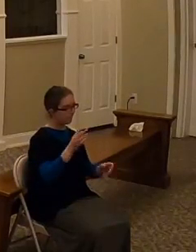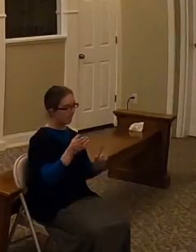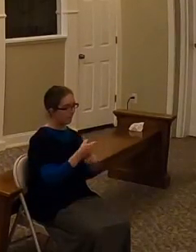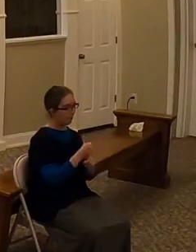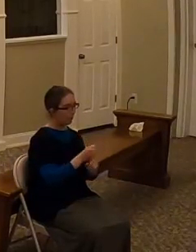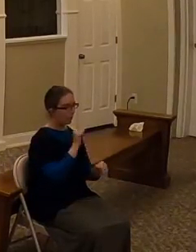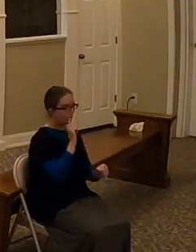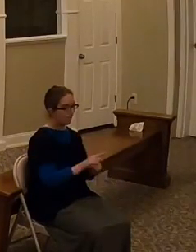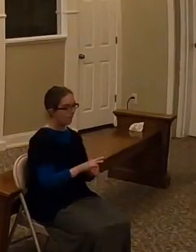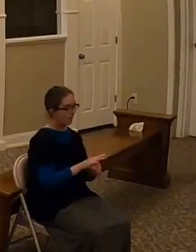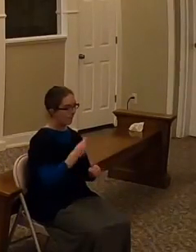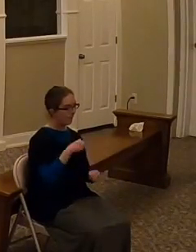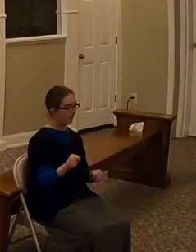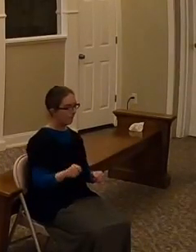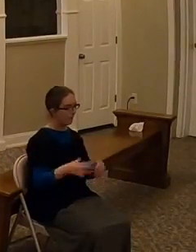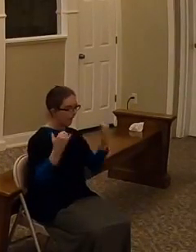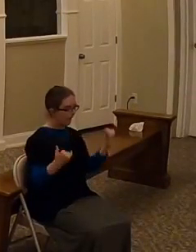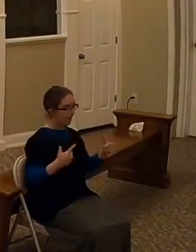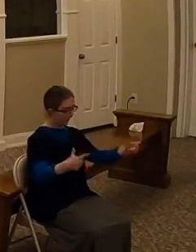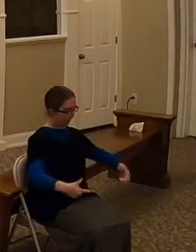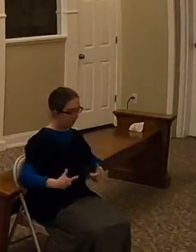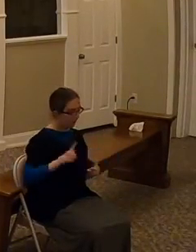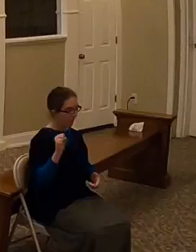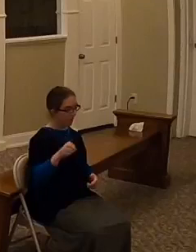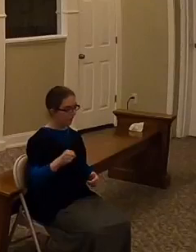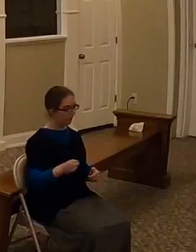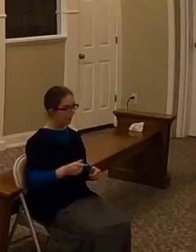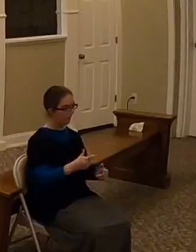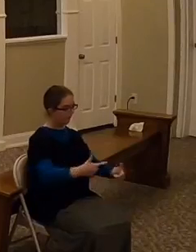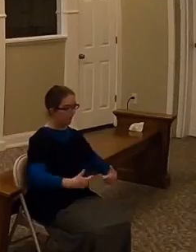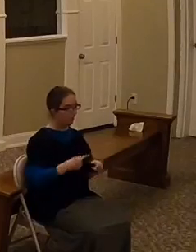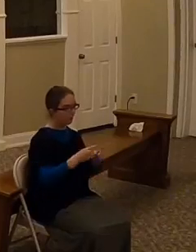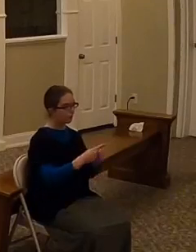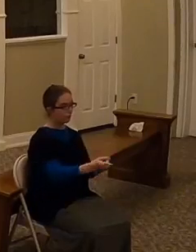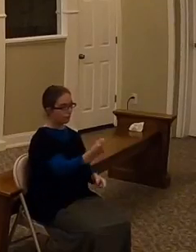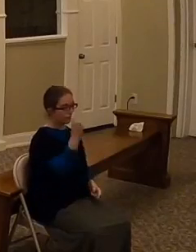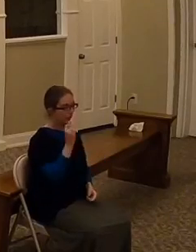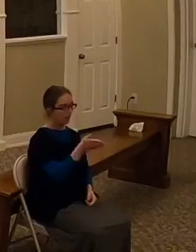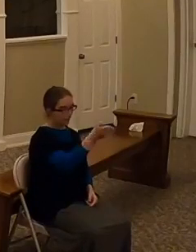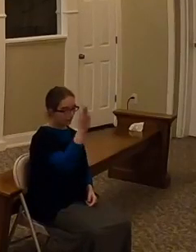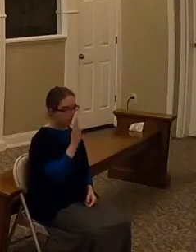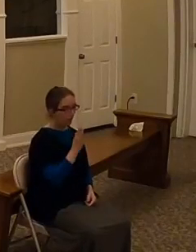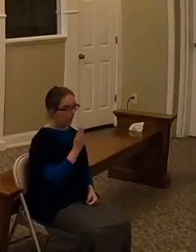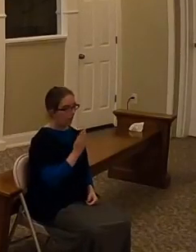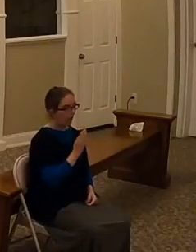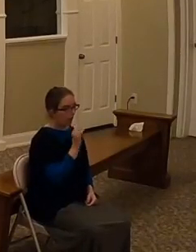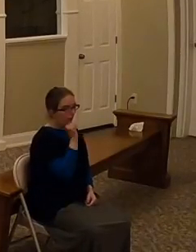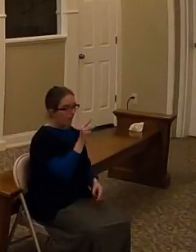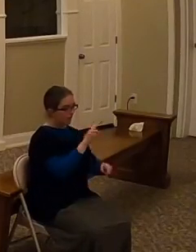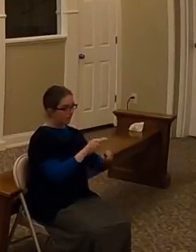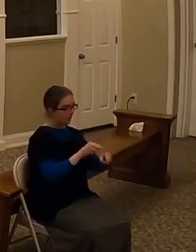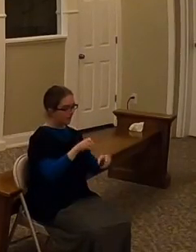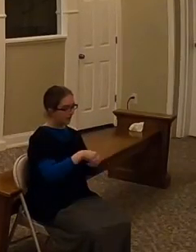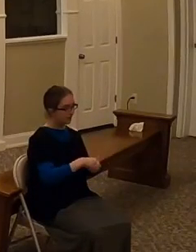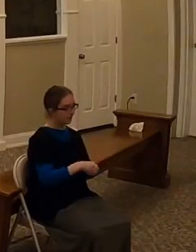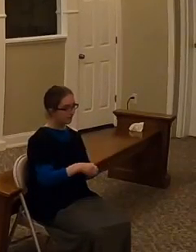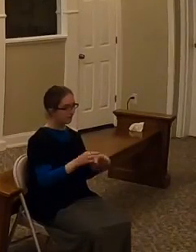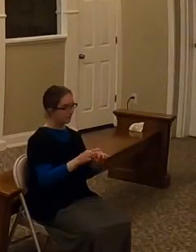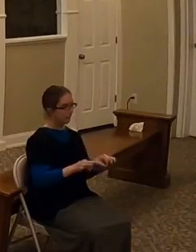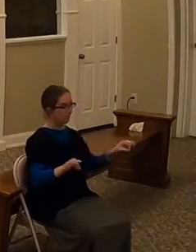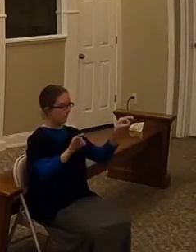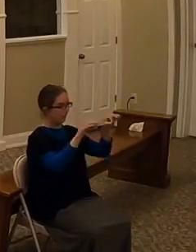holds promise for the present life and also for the life which is to come. So he said godliness is useful and of value